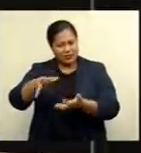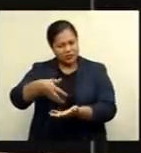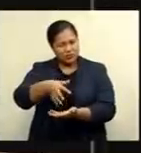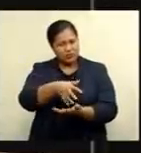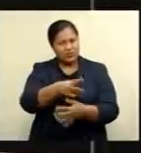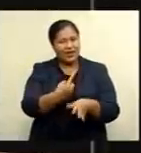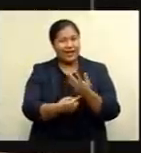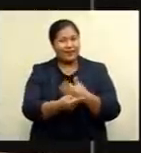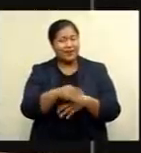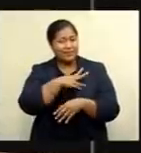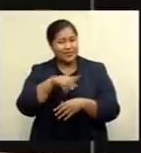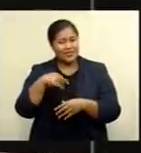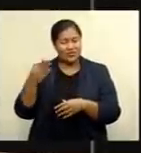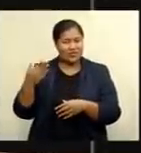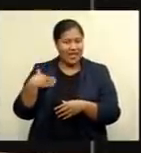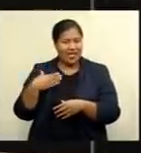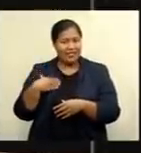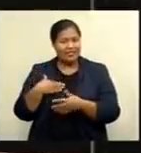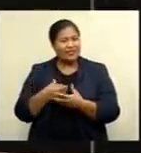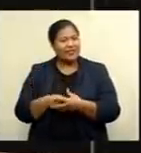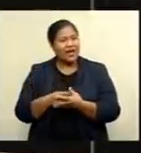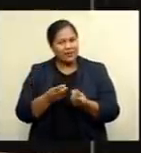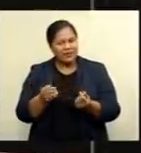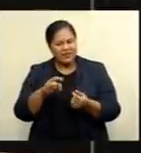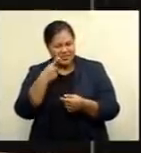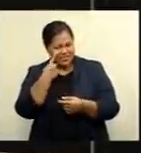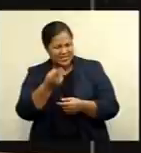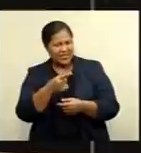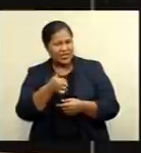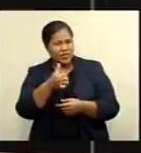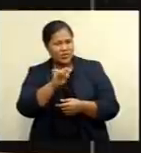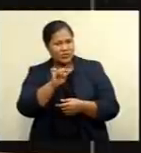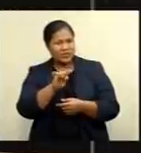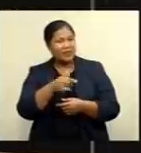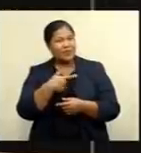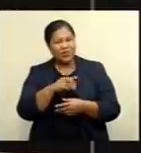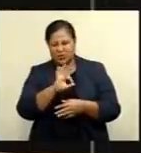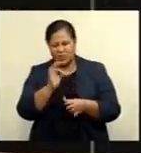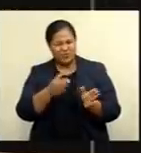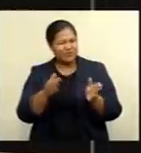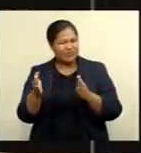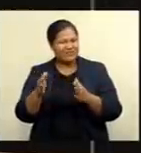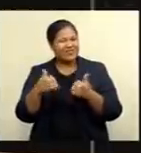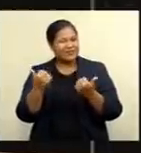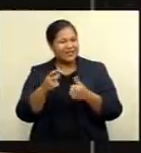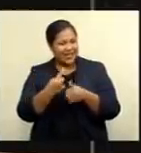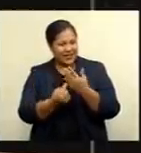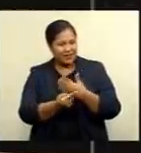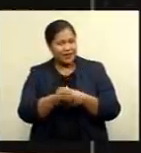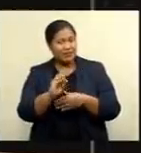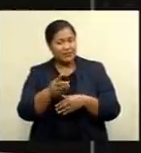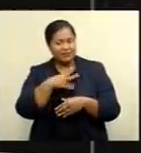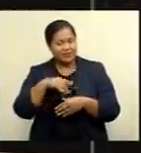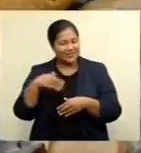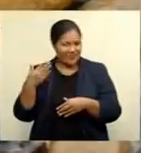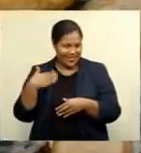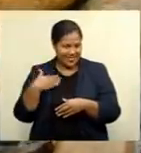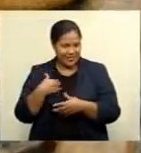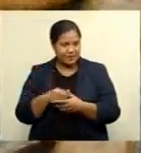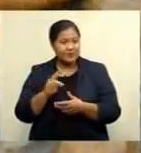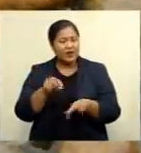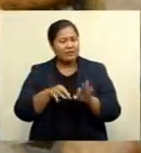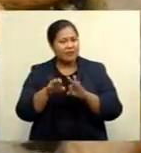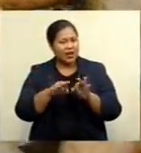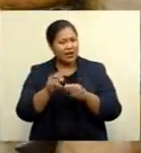Mineral Resources says perpetrators have been taking advantage of the minimum movement measures put in place by the Ministry of Health. There are plans